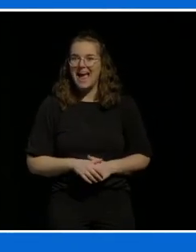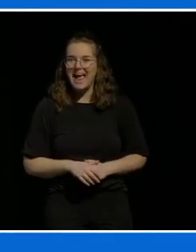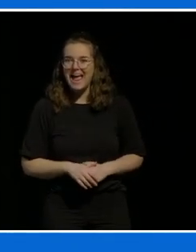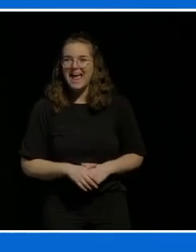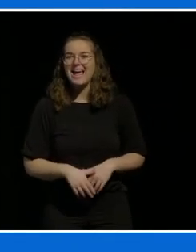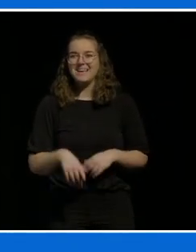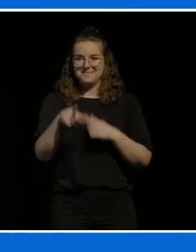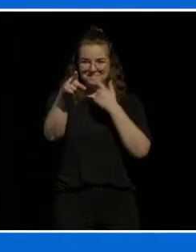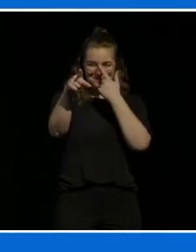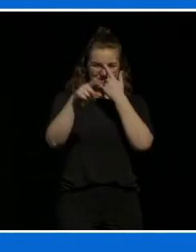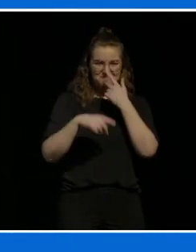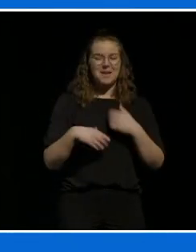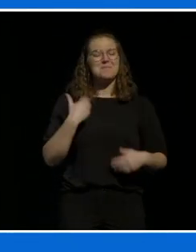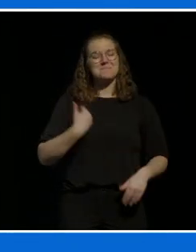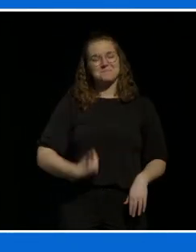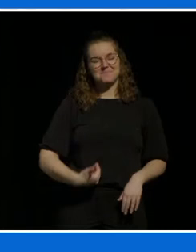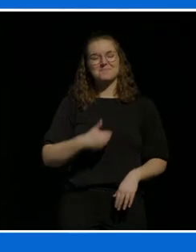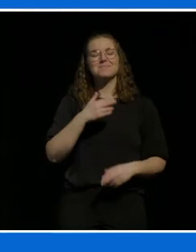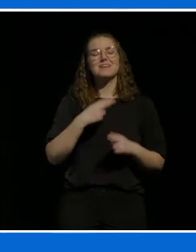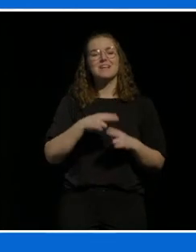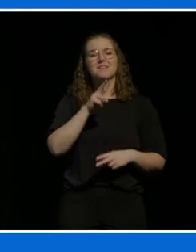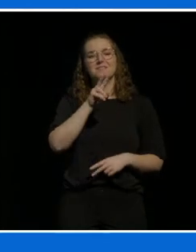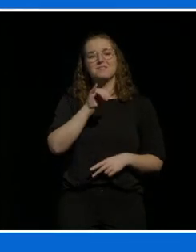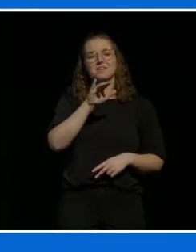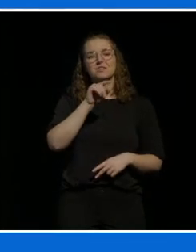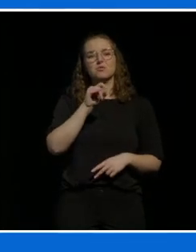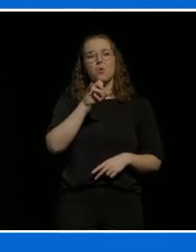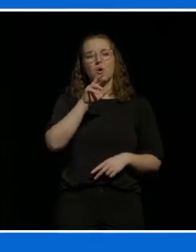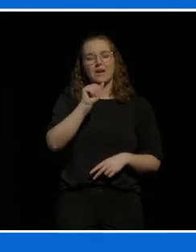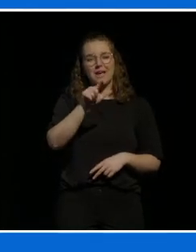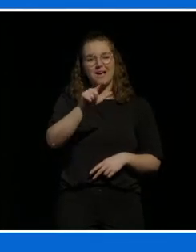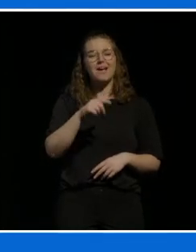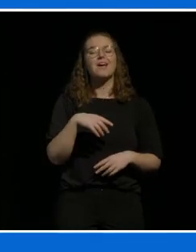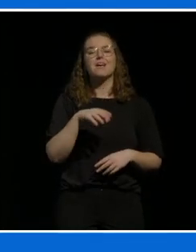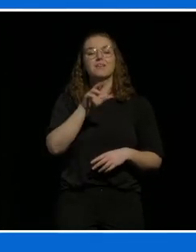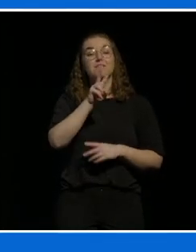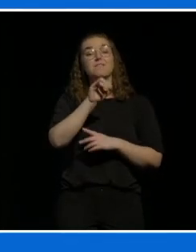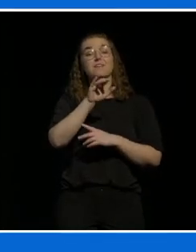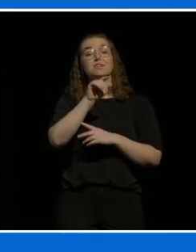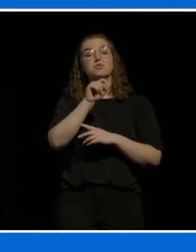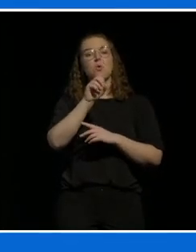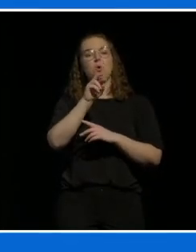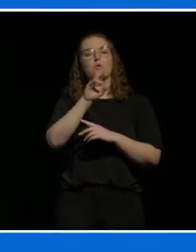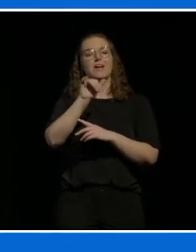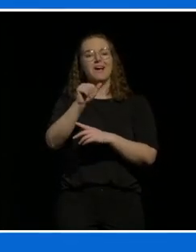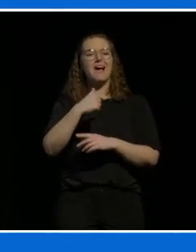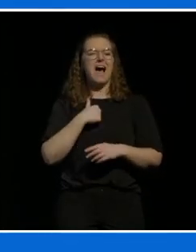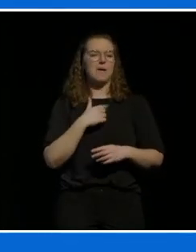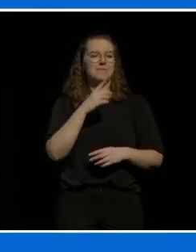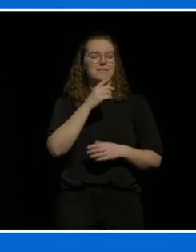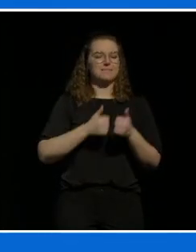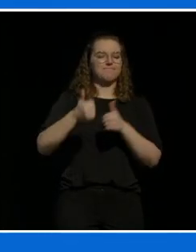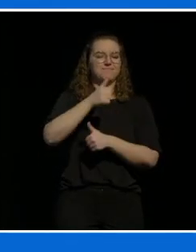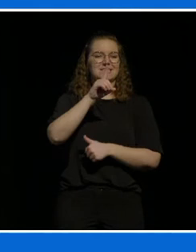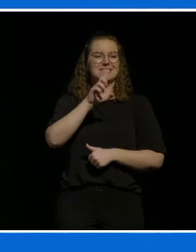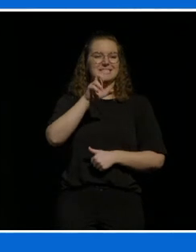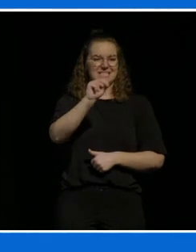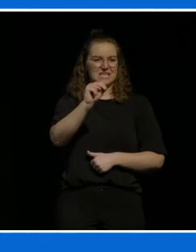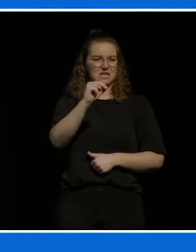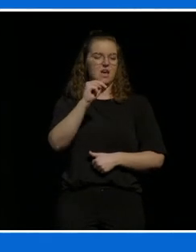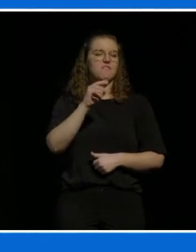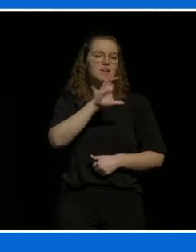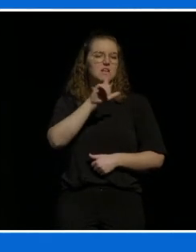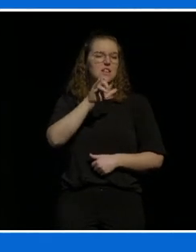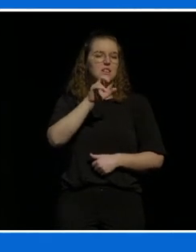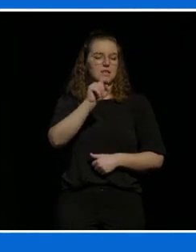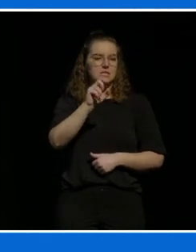Hello, my name is Victoria DeFrancesco Soto. I'm the dean of the Clinton School, but my question is with my hat as a